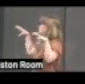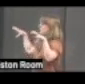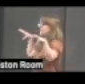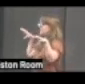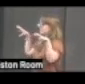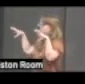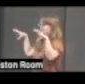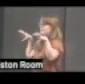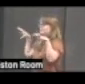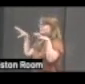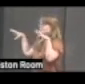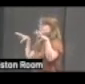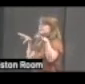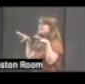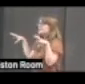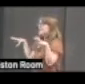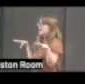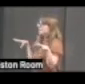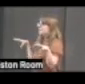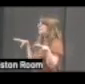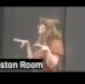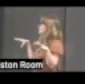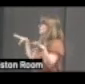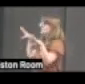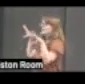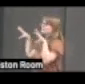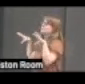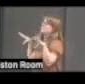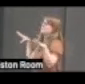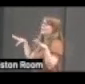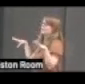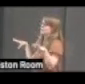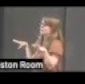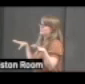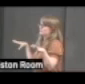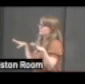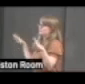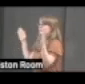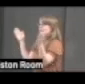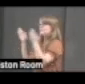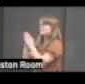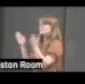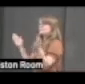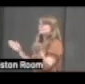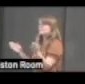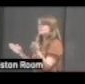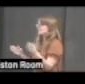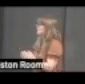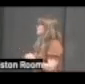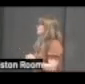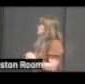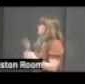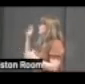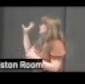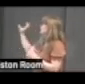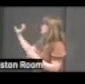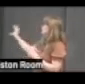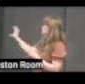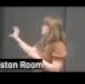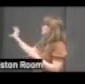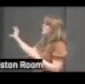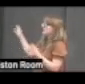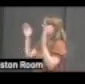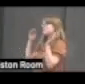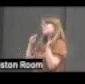much behaviors the males were doing before competition and how much they were doing after competition. So they had sort of this internal control, but we did this with